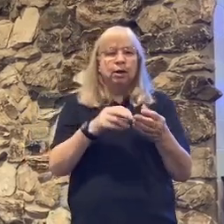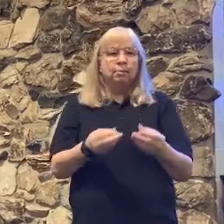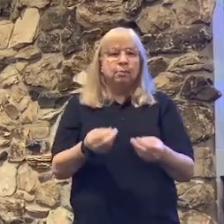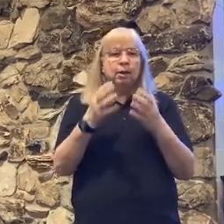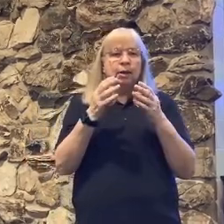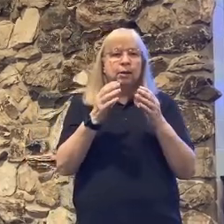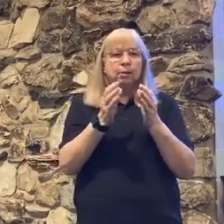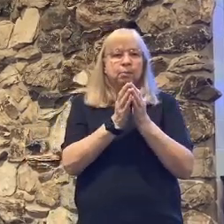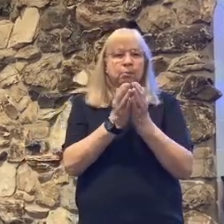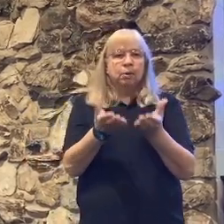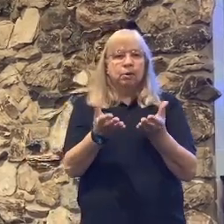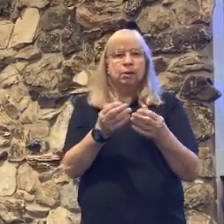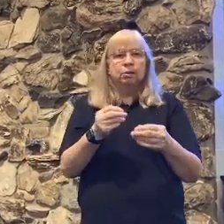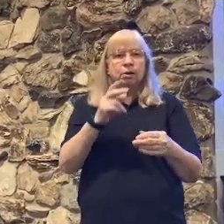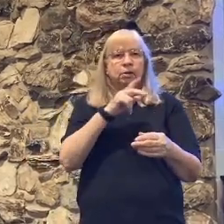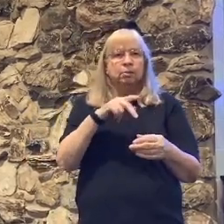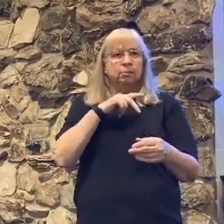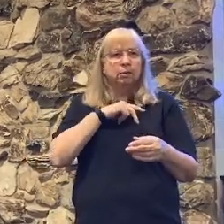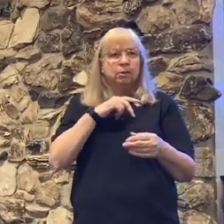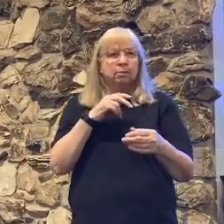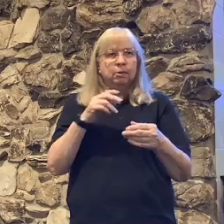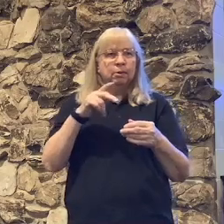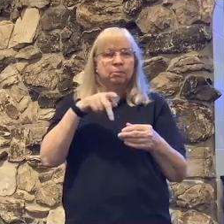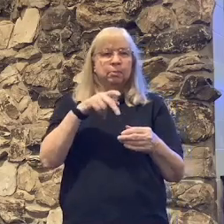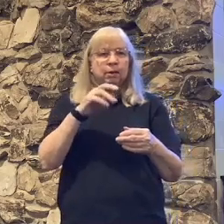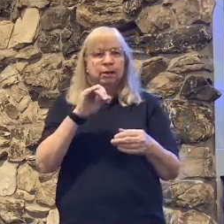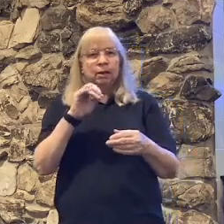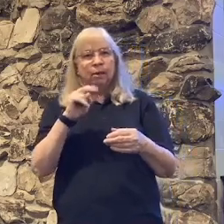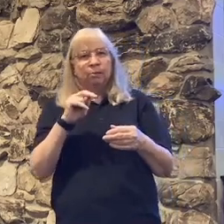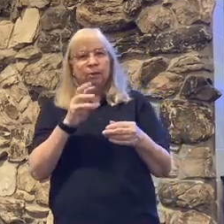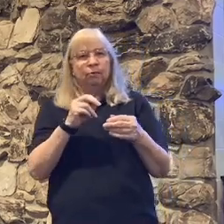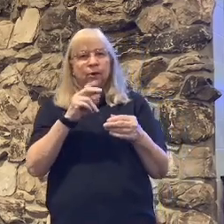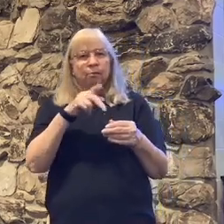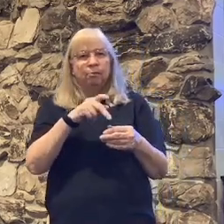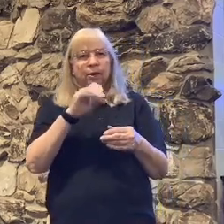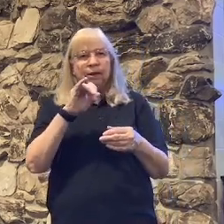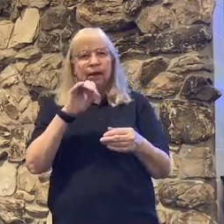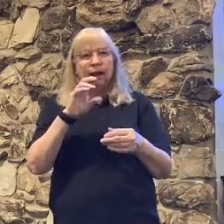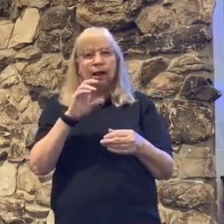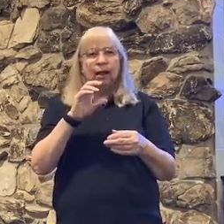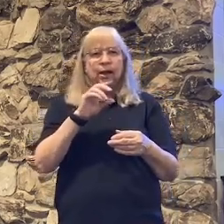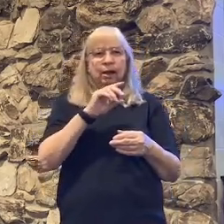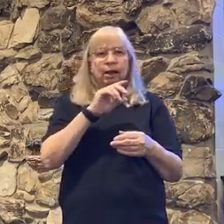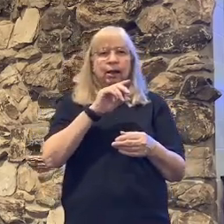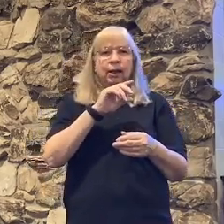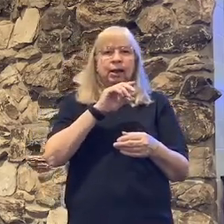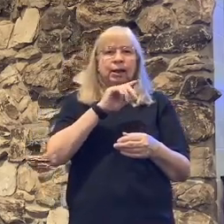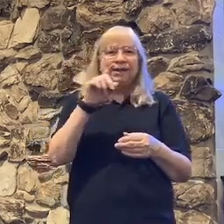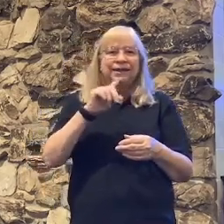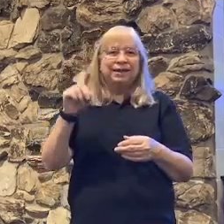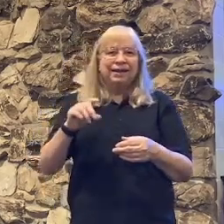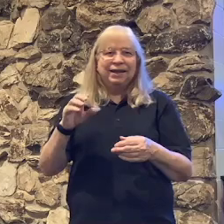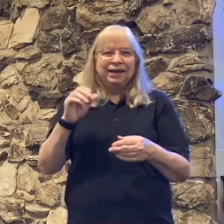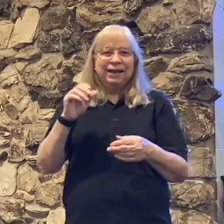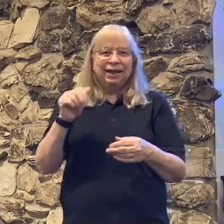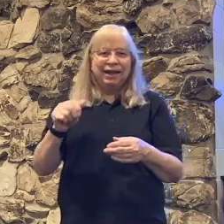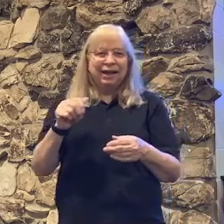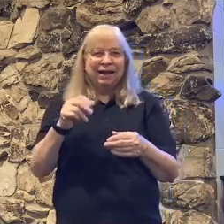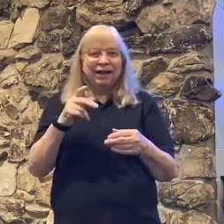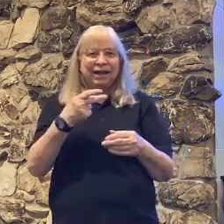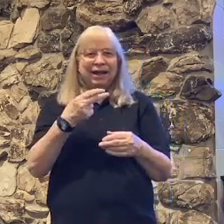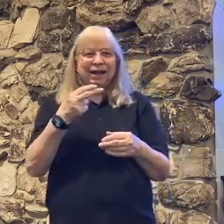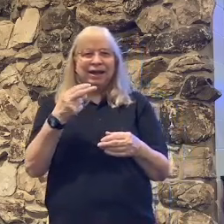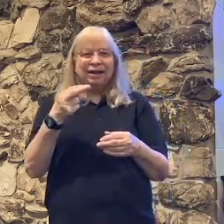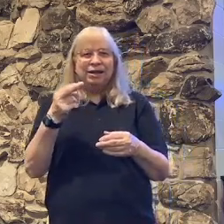the personal pan pizzas from Pizza Hut. Say that 10 times fast. And if everybody in